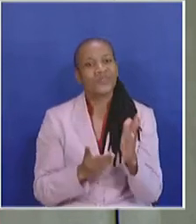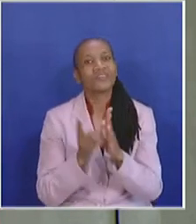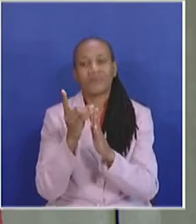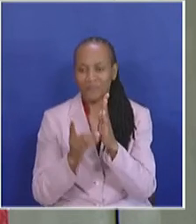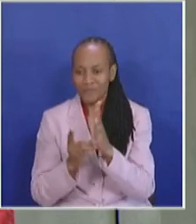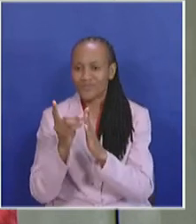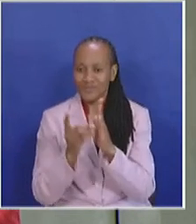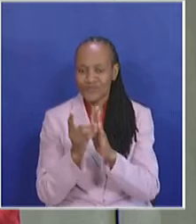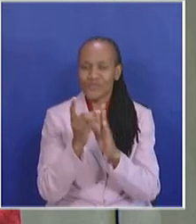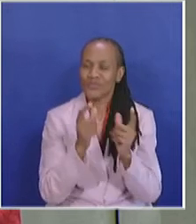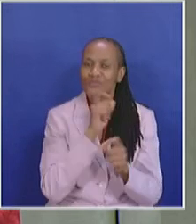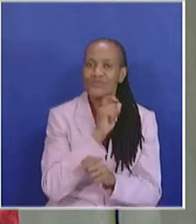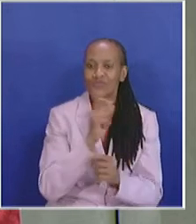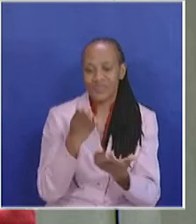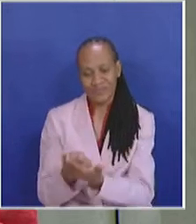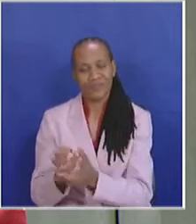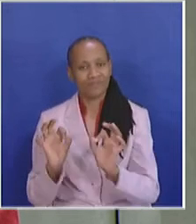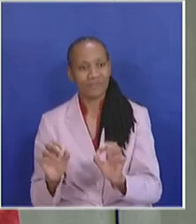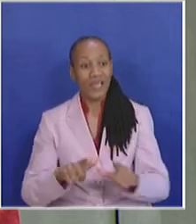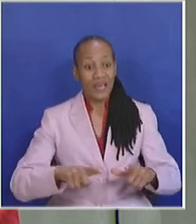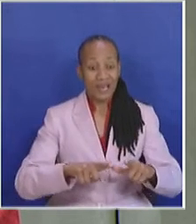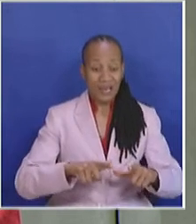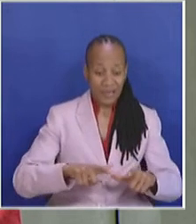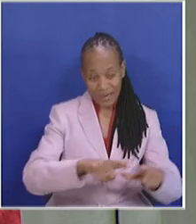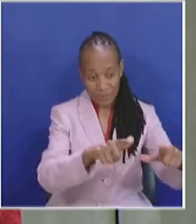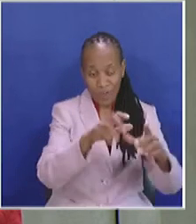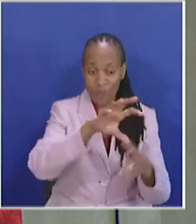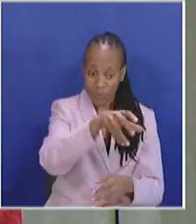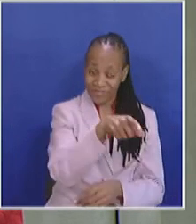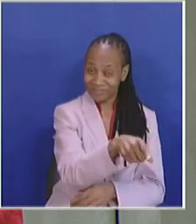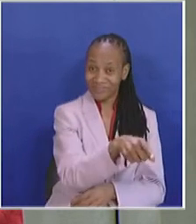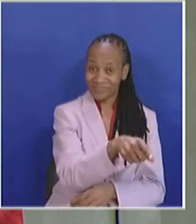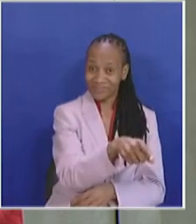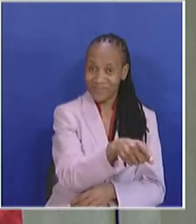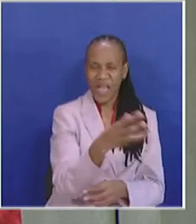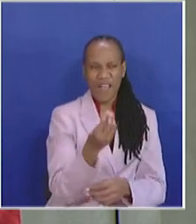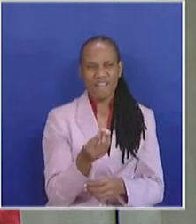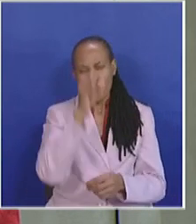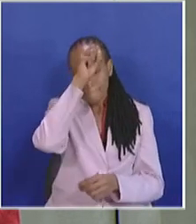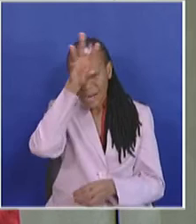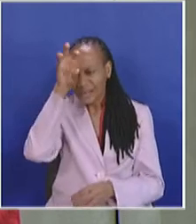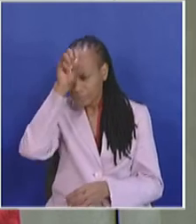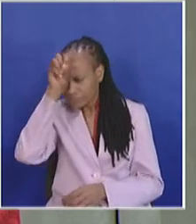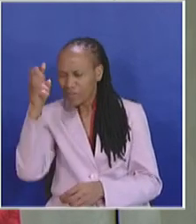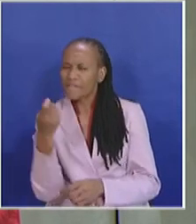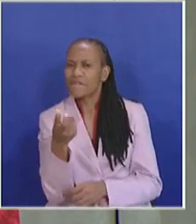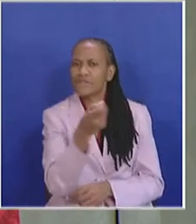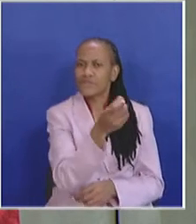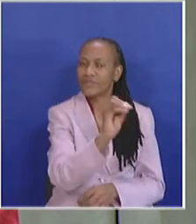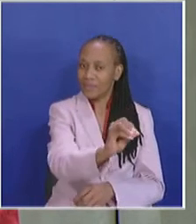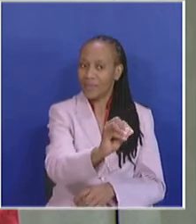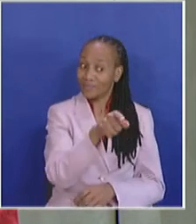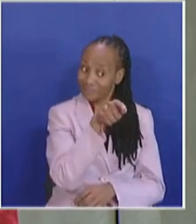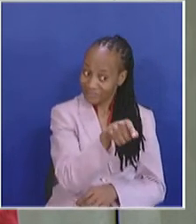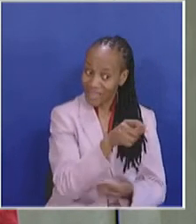for economic use. Limpopo Province, Honorable Chair, has several mining houses that are contributing to the